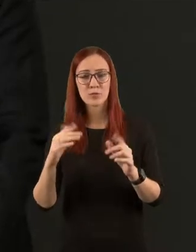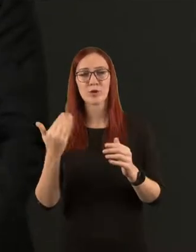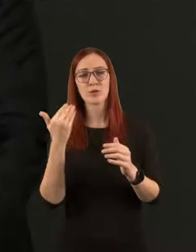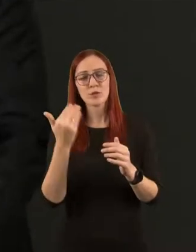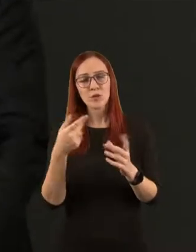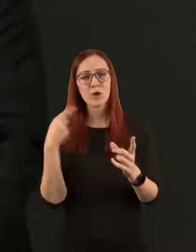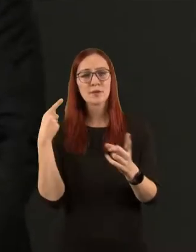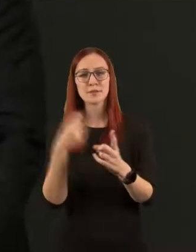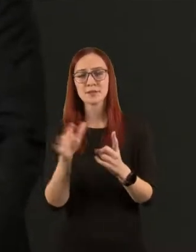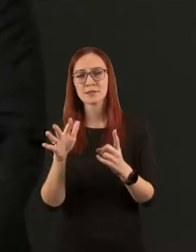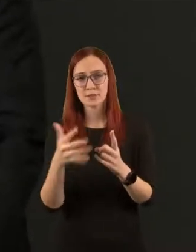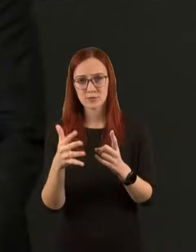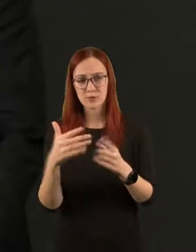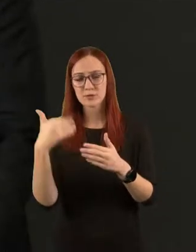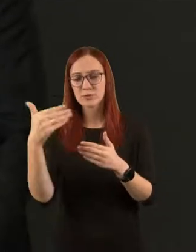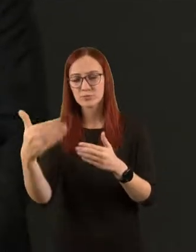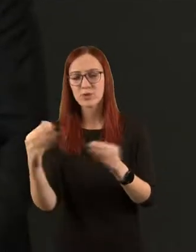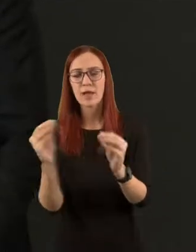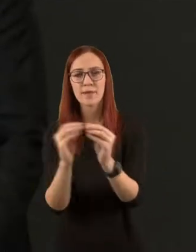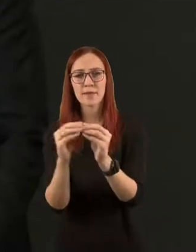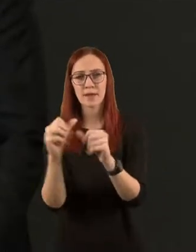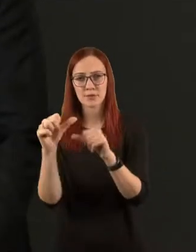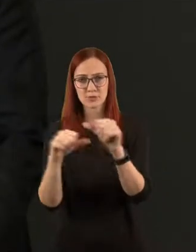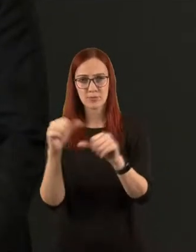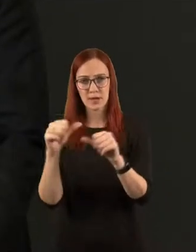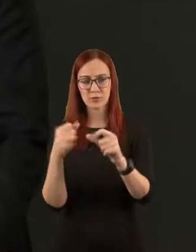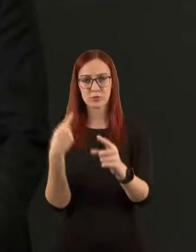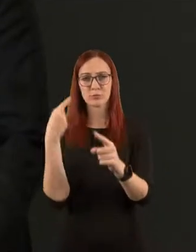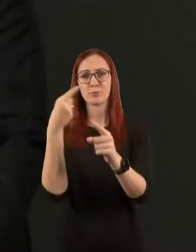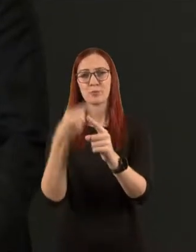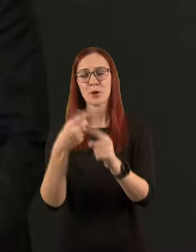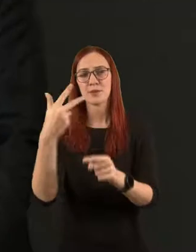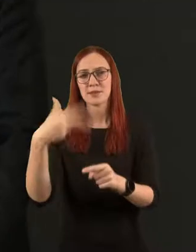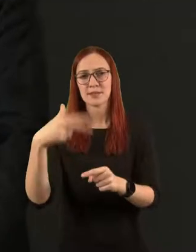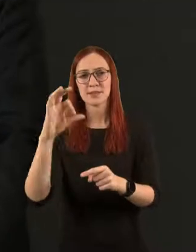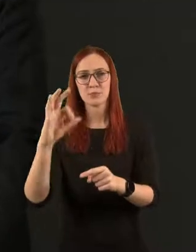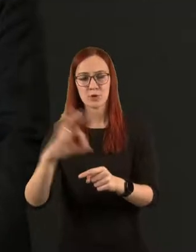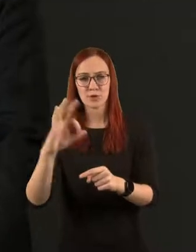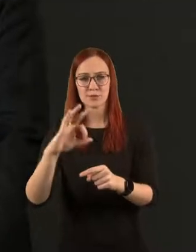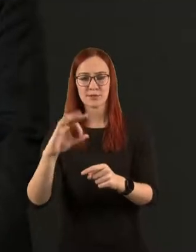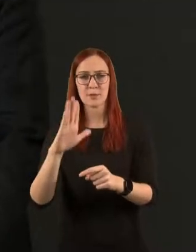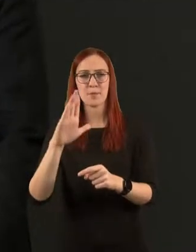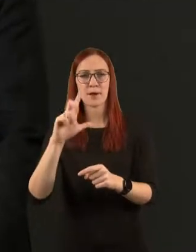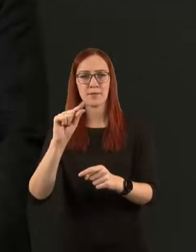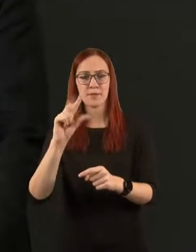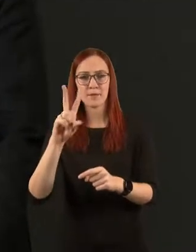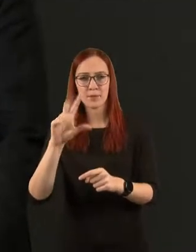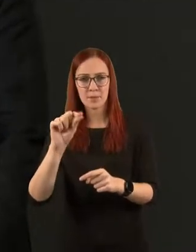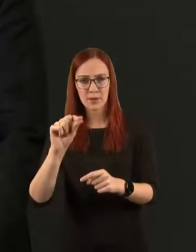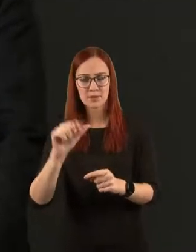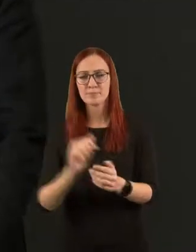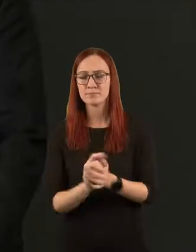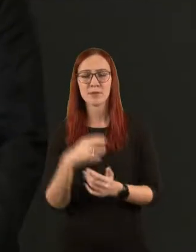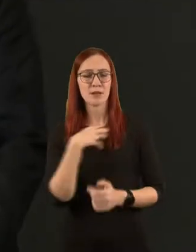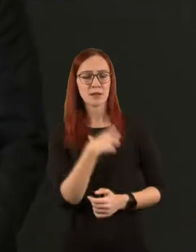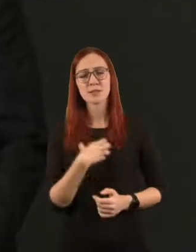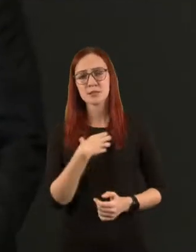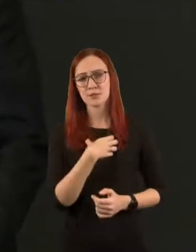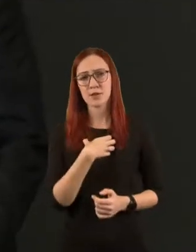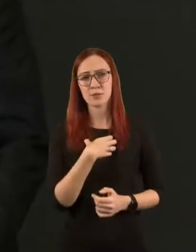will help reduce this gap, a concrete plan to mobilize private investment is also needed.